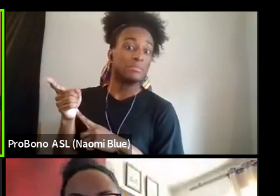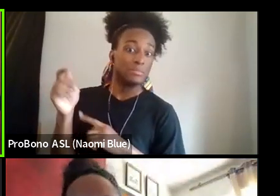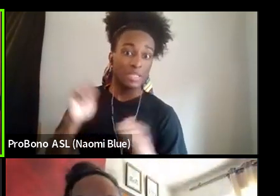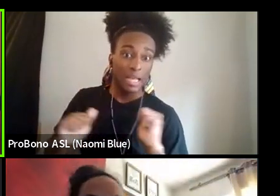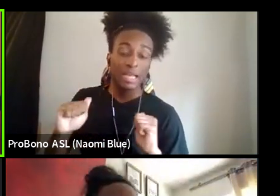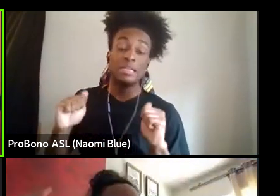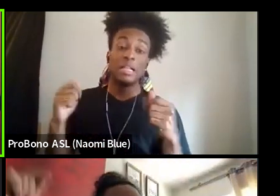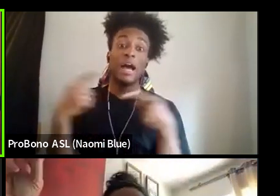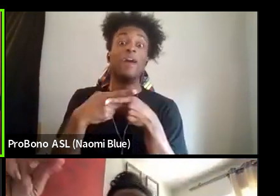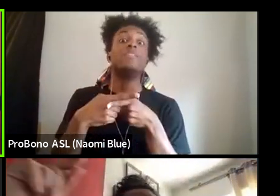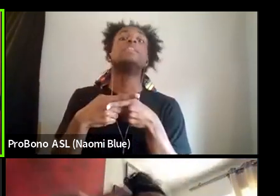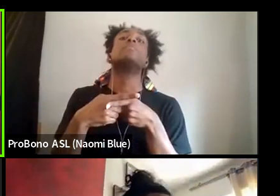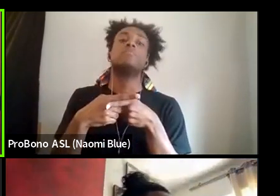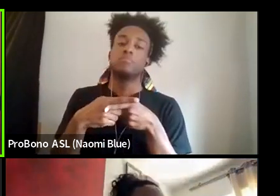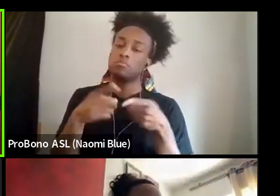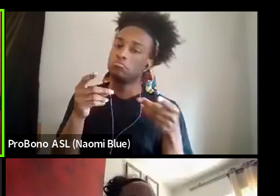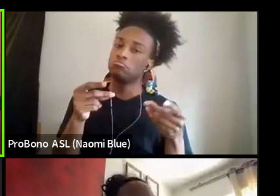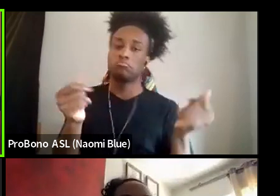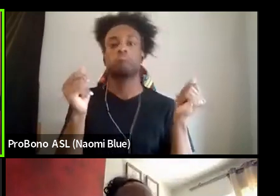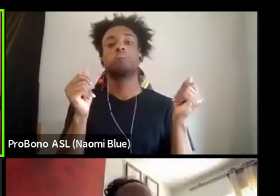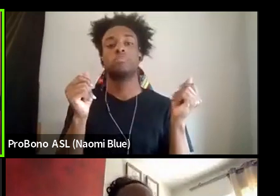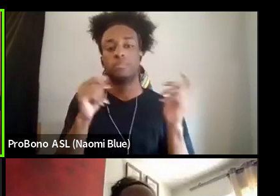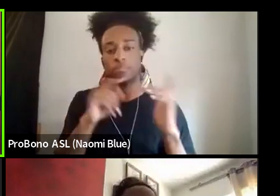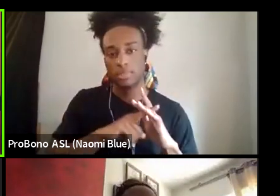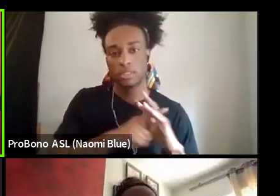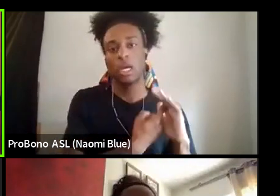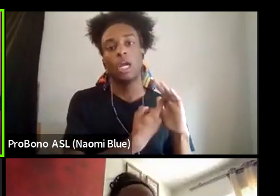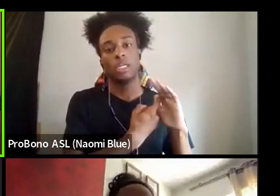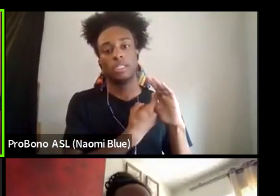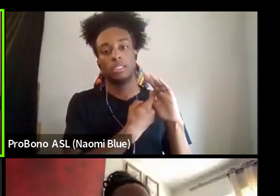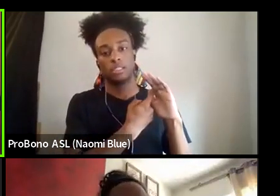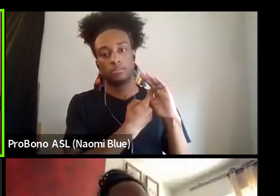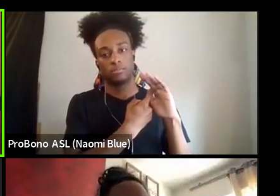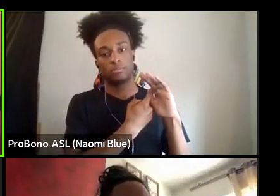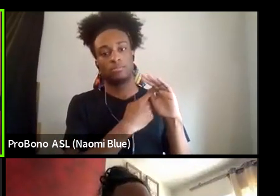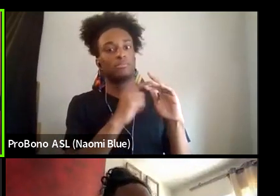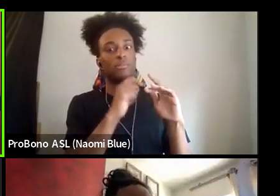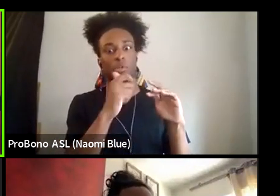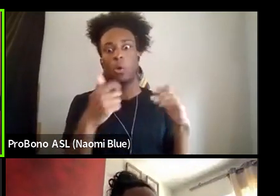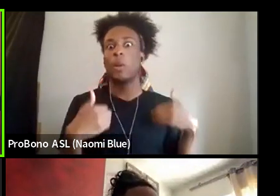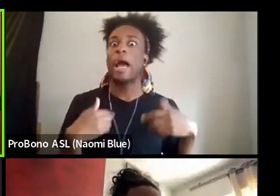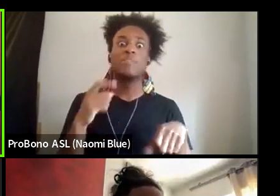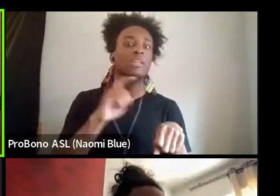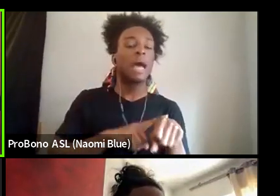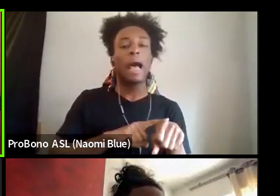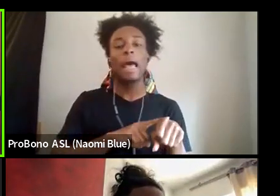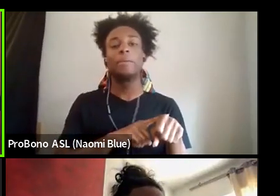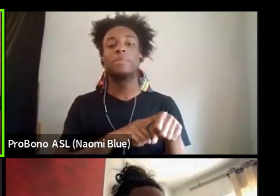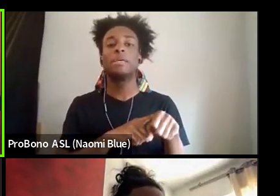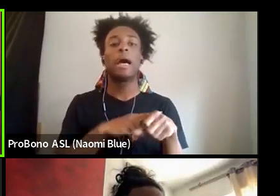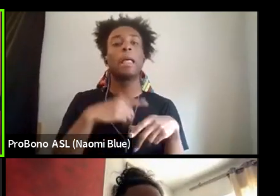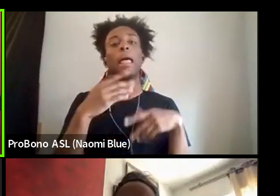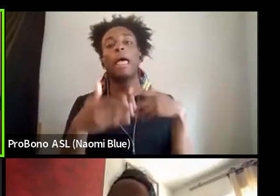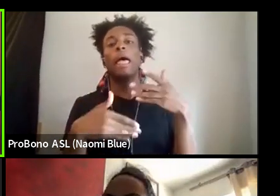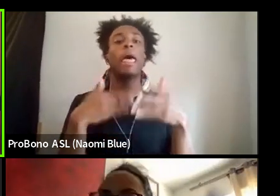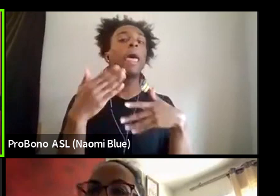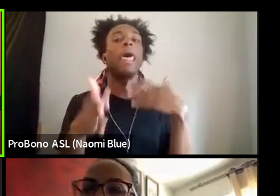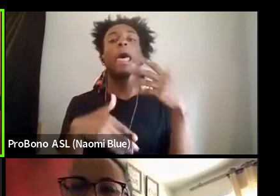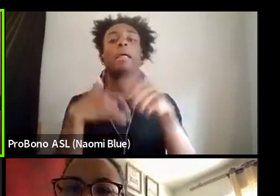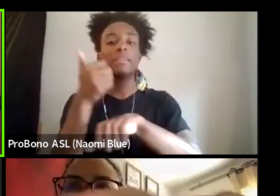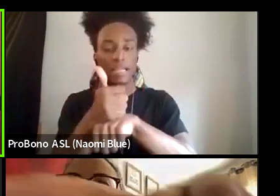has to start right at the beginning. Yeah. That's trying to set them up. So that was great. Someone